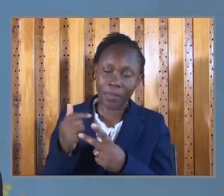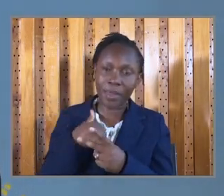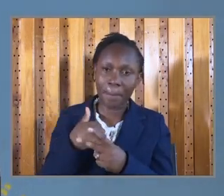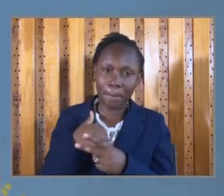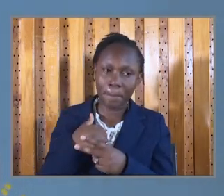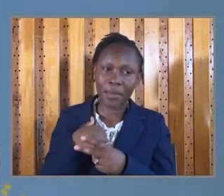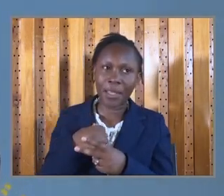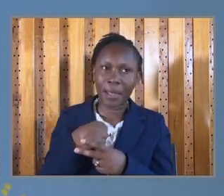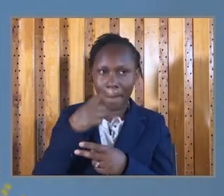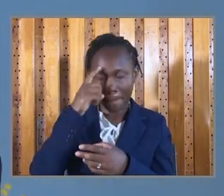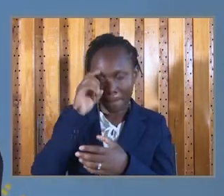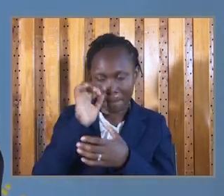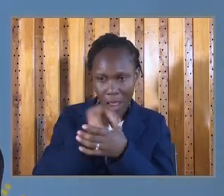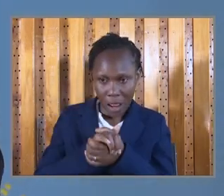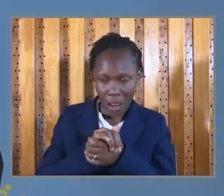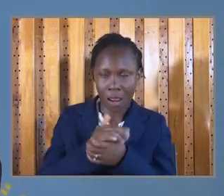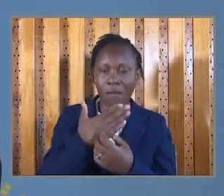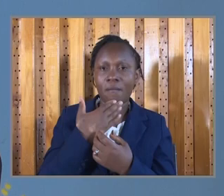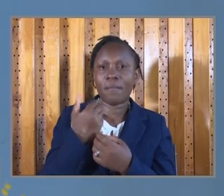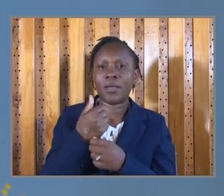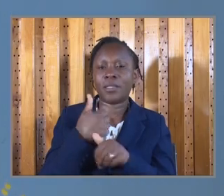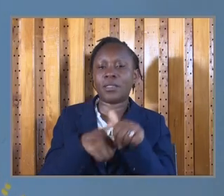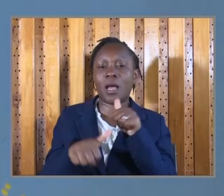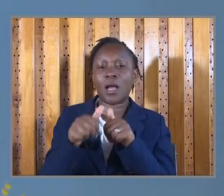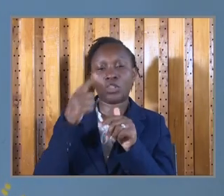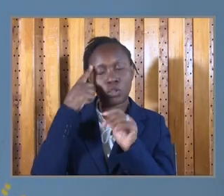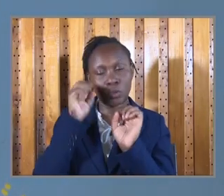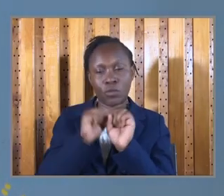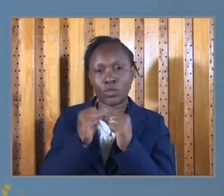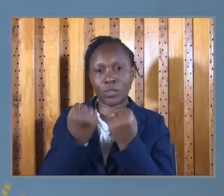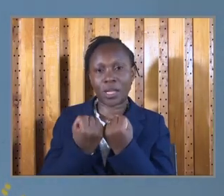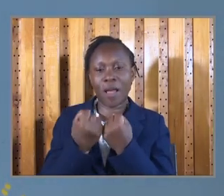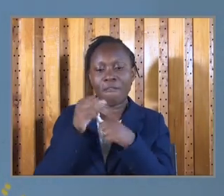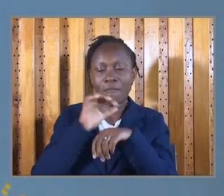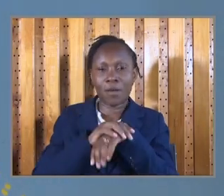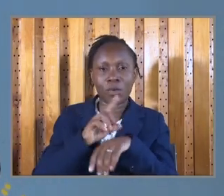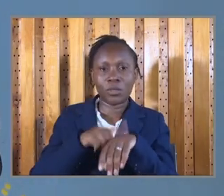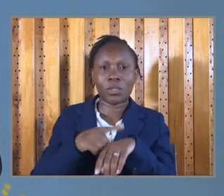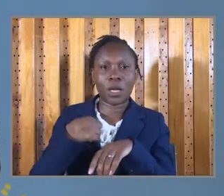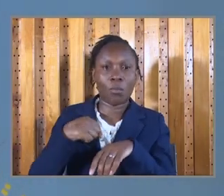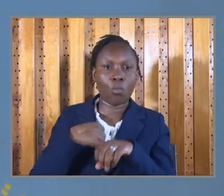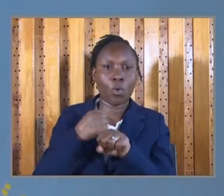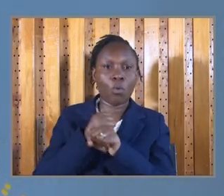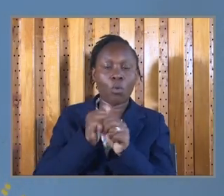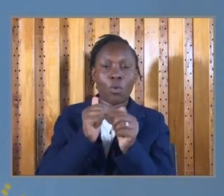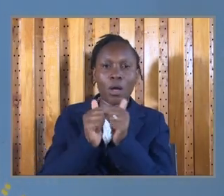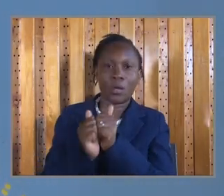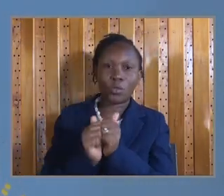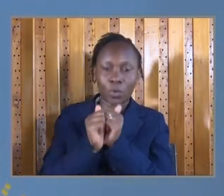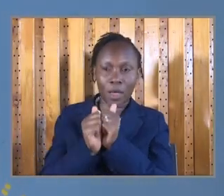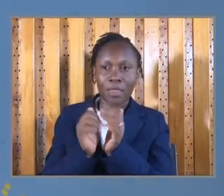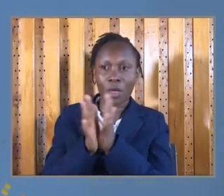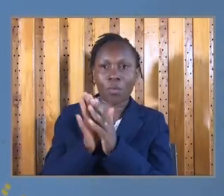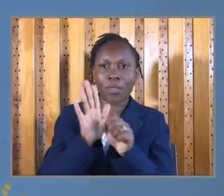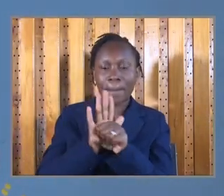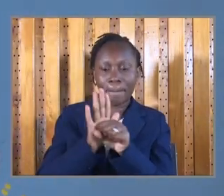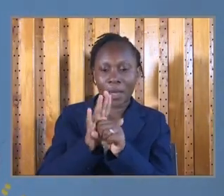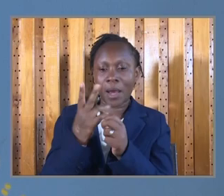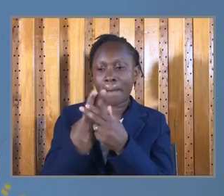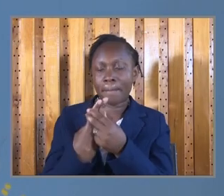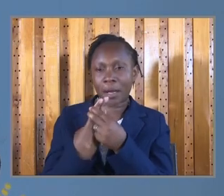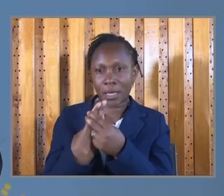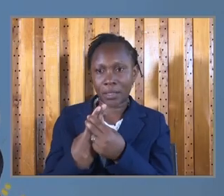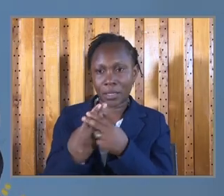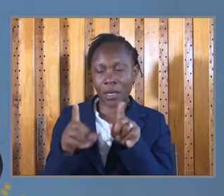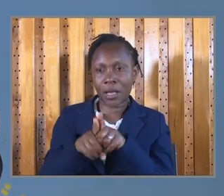I deeply believe that the best outcomes for society are found when we work together with as many partners and parties